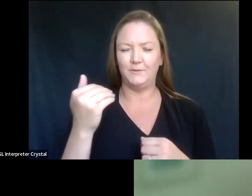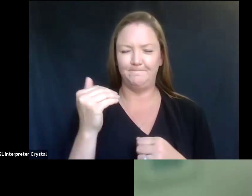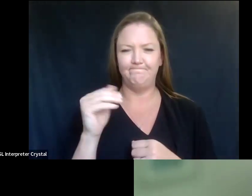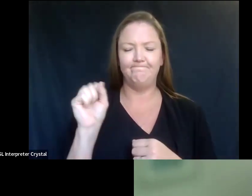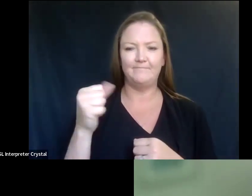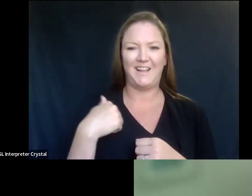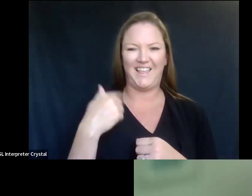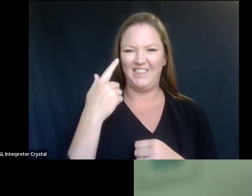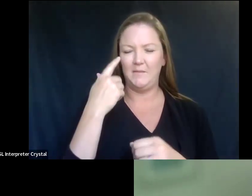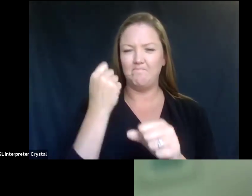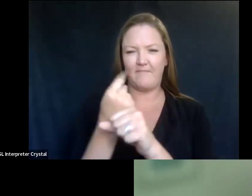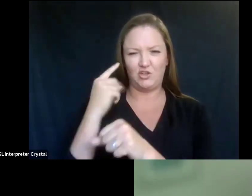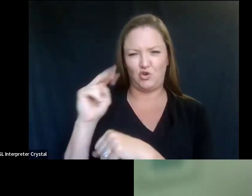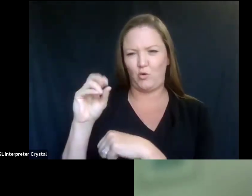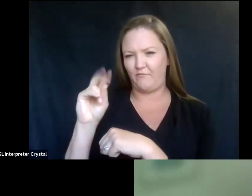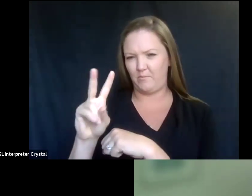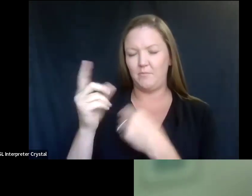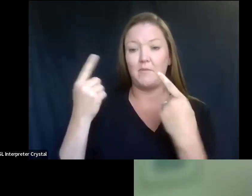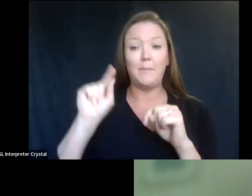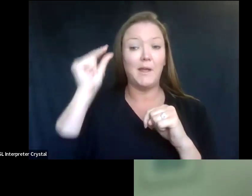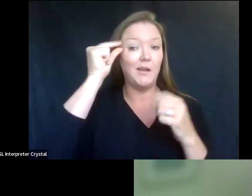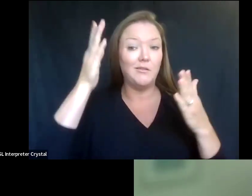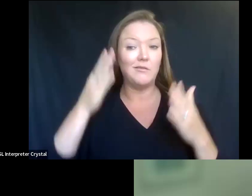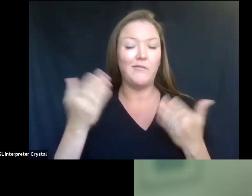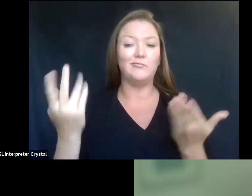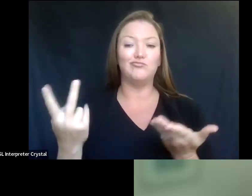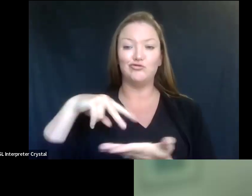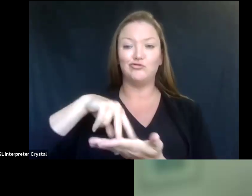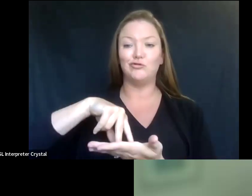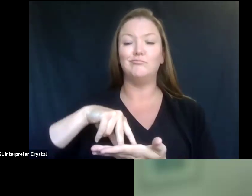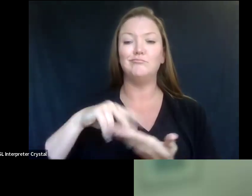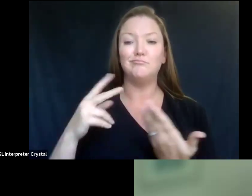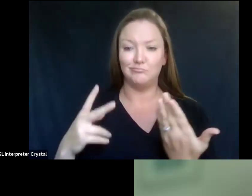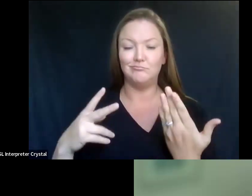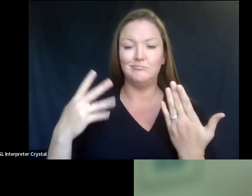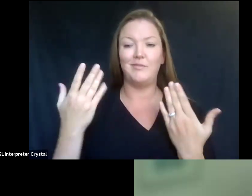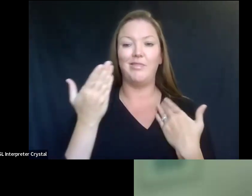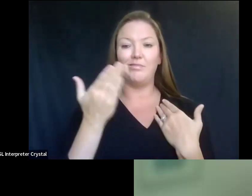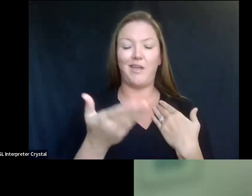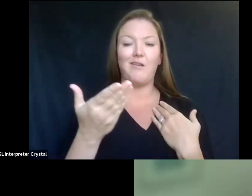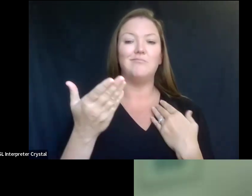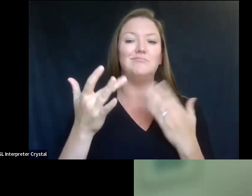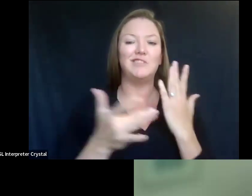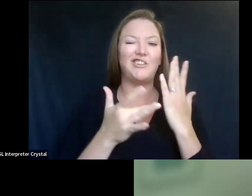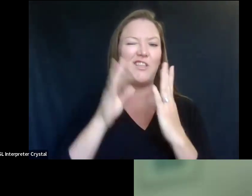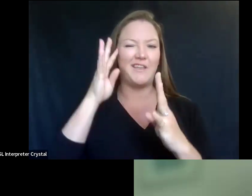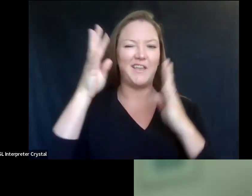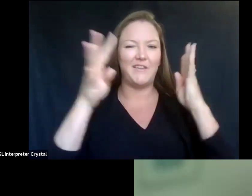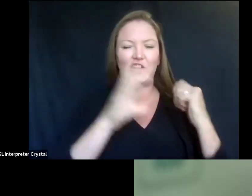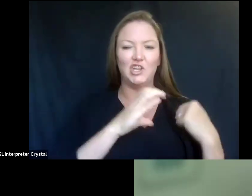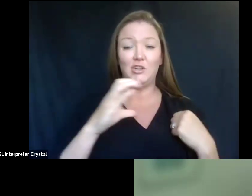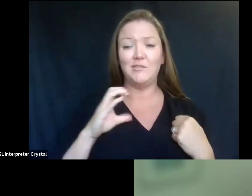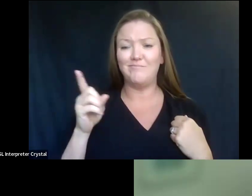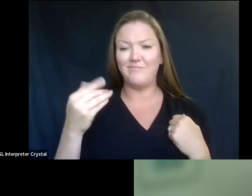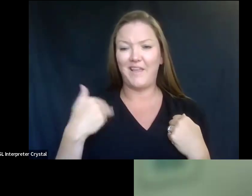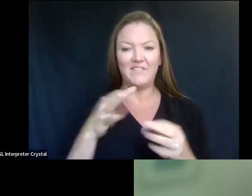November of last year, the governor stood up a Technology Innovation Council with, I think with a simple